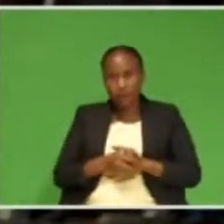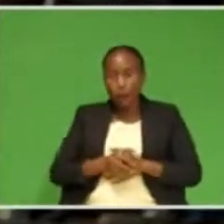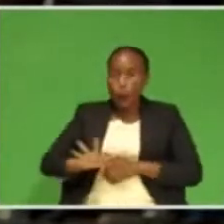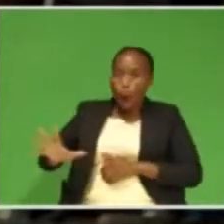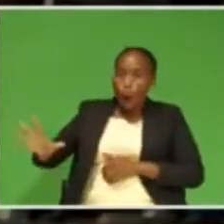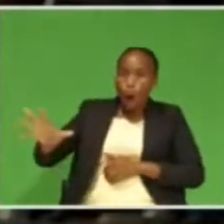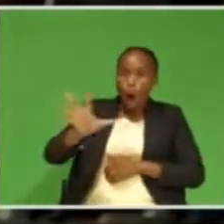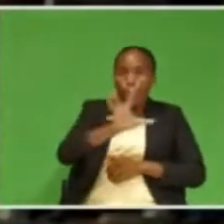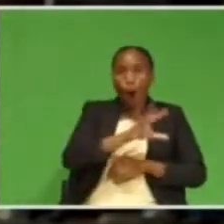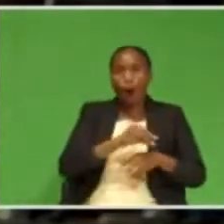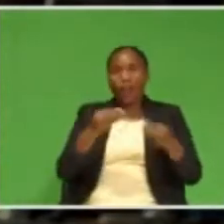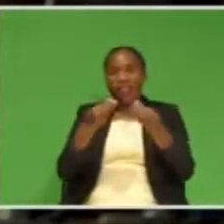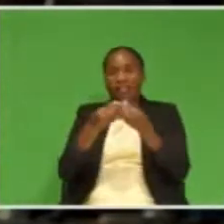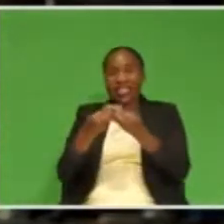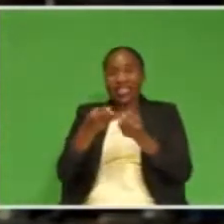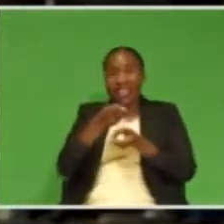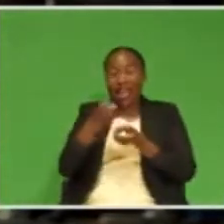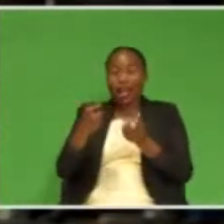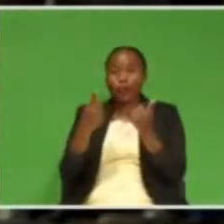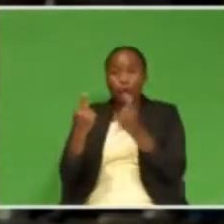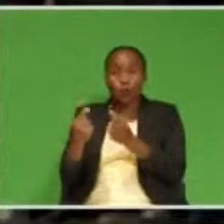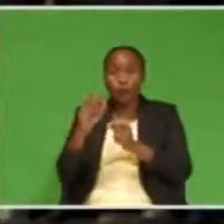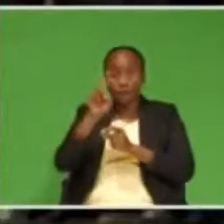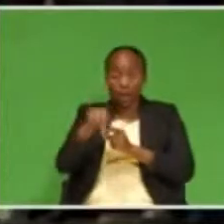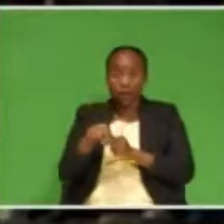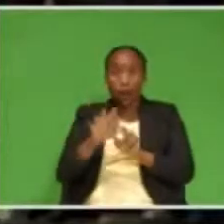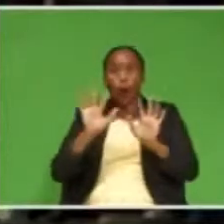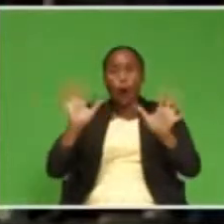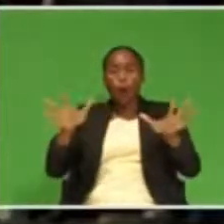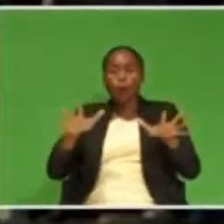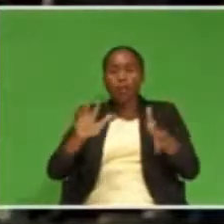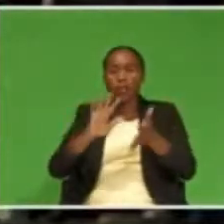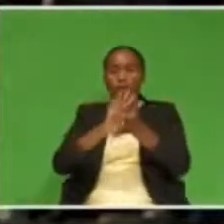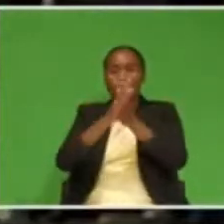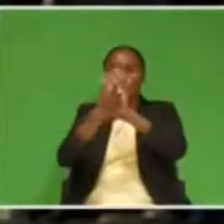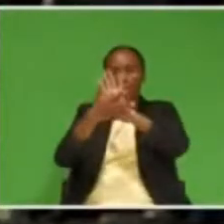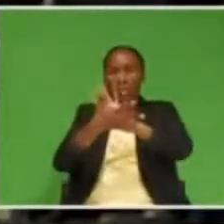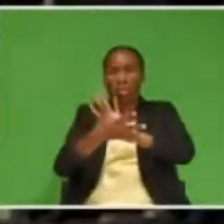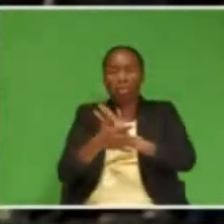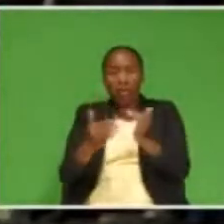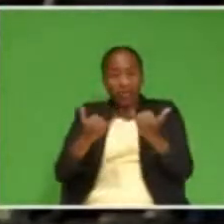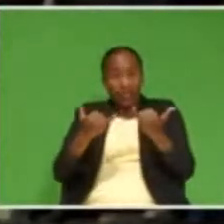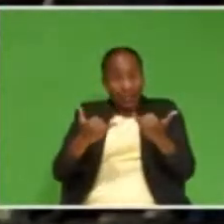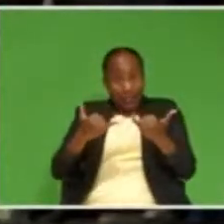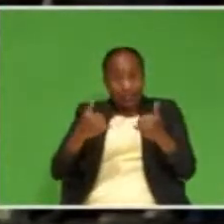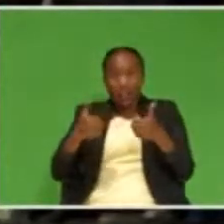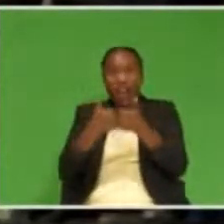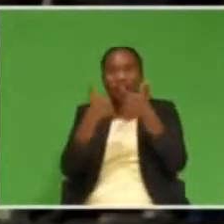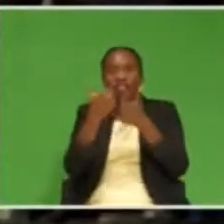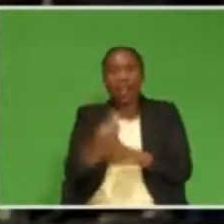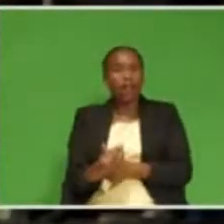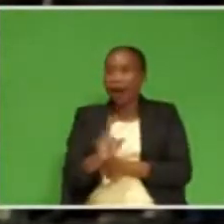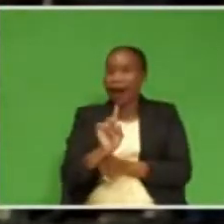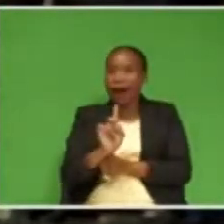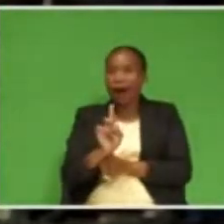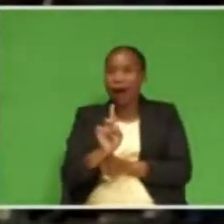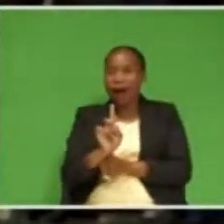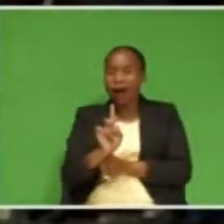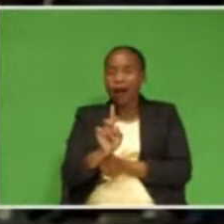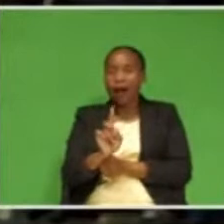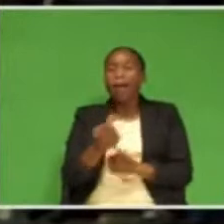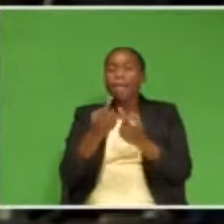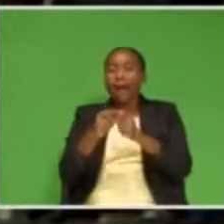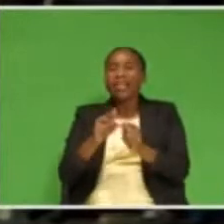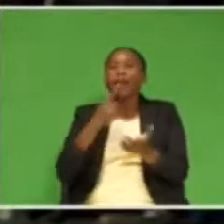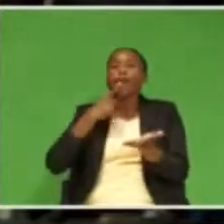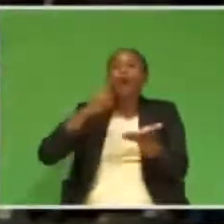these things not only to overcome our immediate challenges, but to renew the